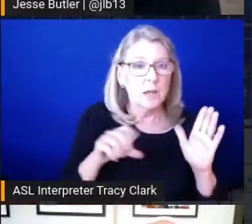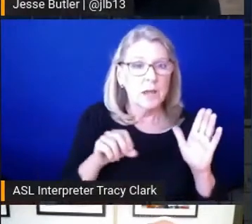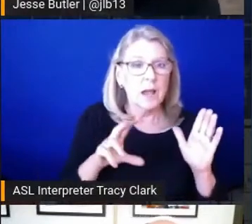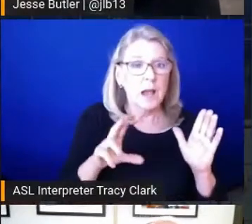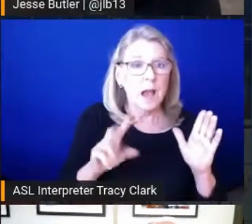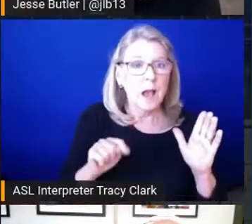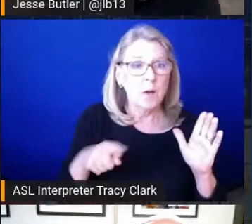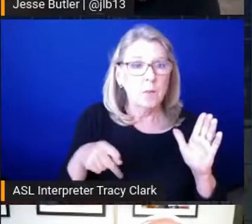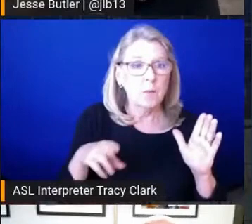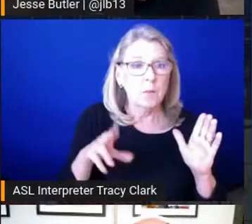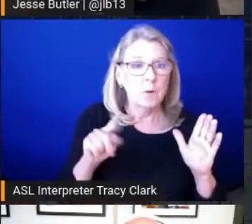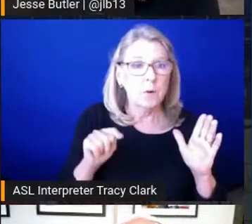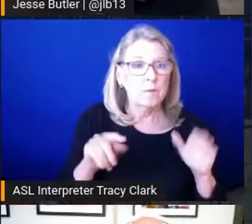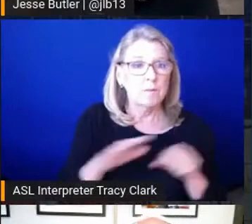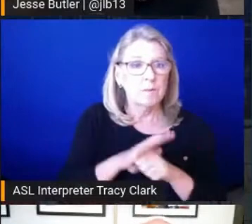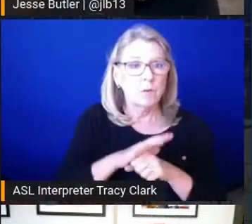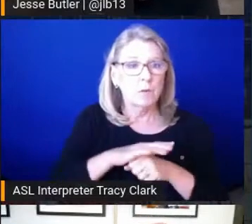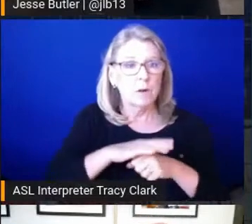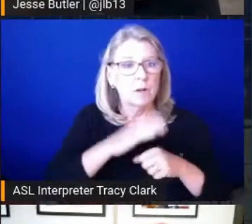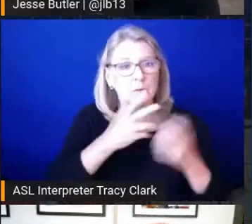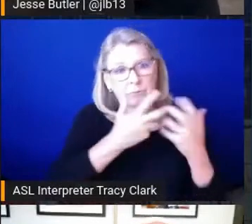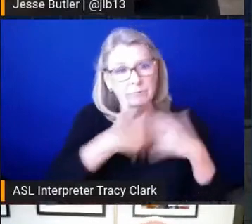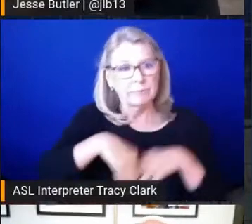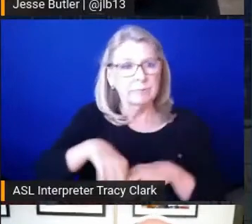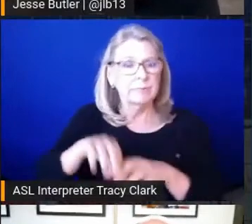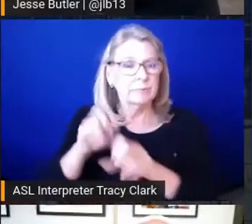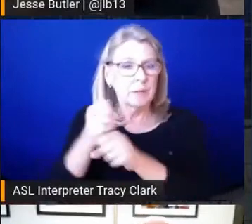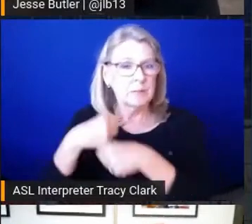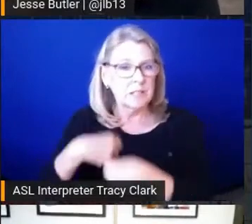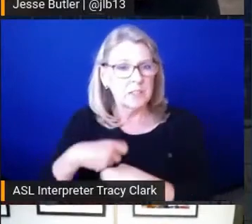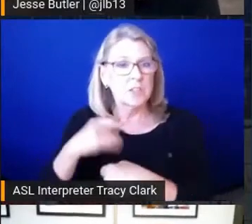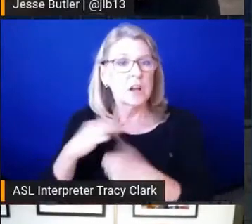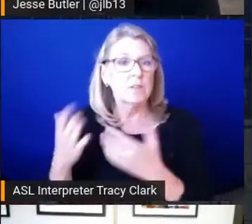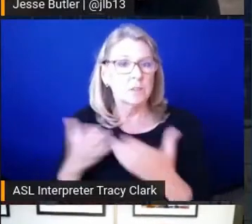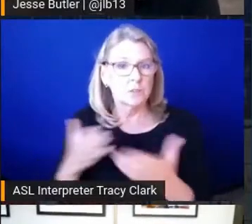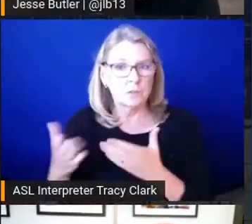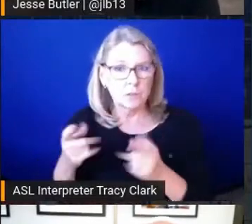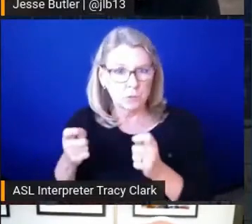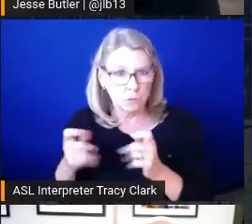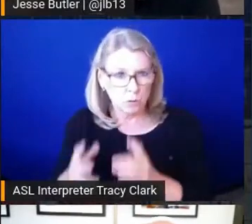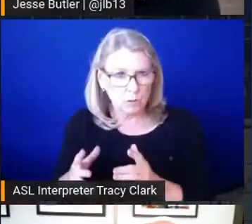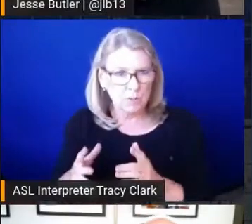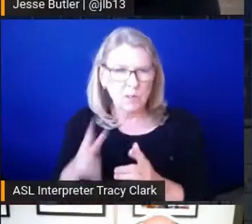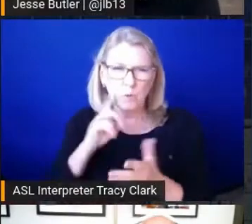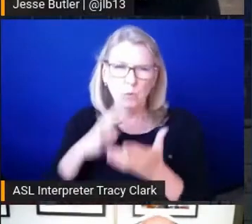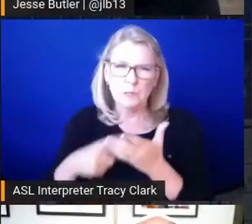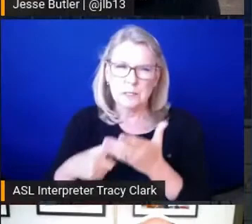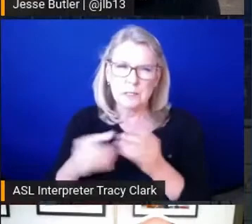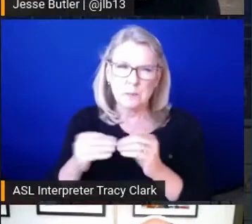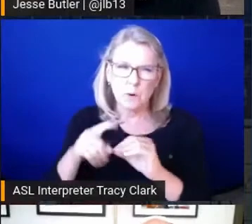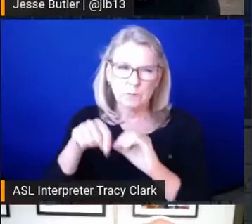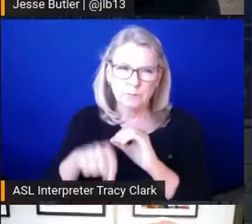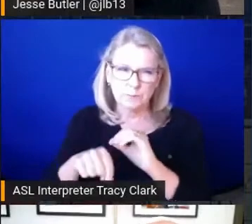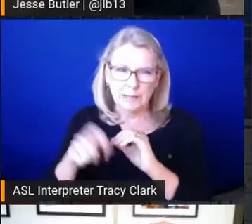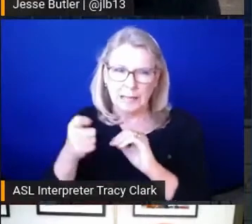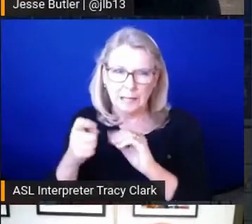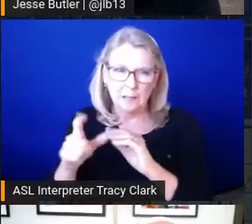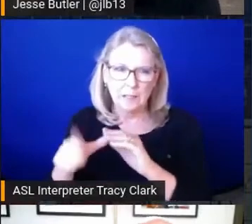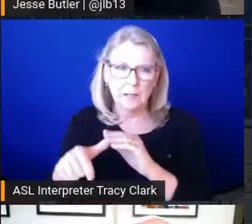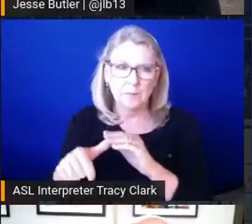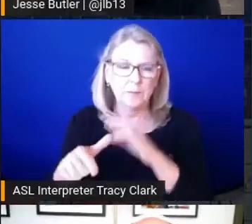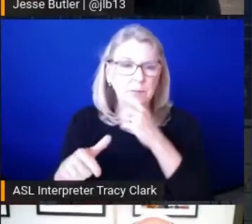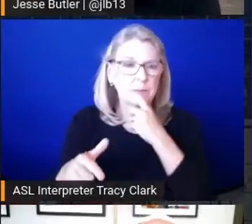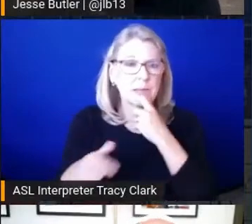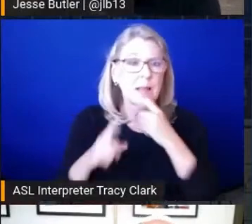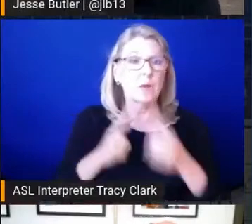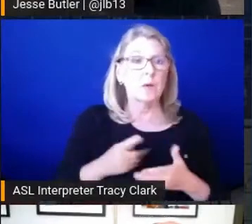of these service controllers. I'll get to that a little bit more later. One thing that makes us a little bit different